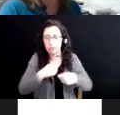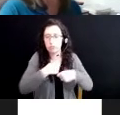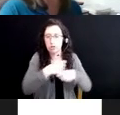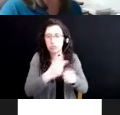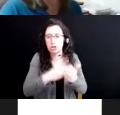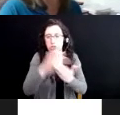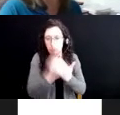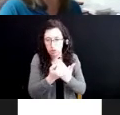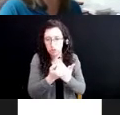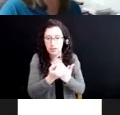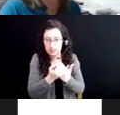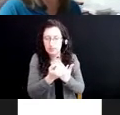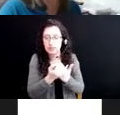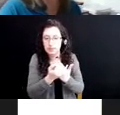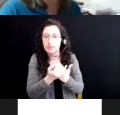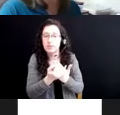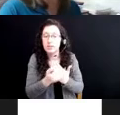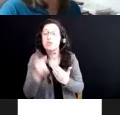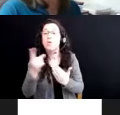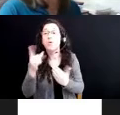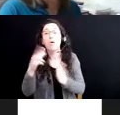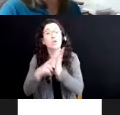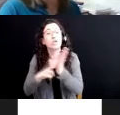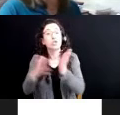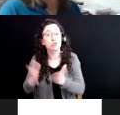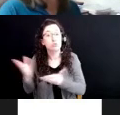we brought in, or the contractor brought in